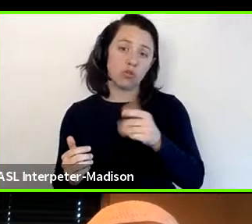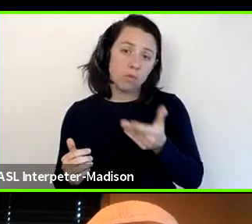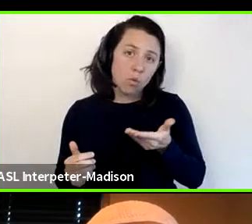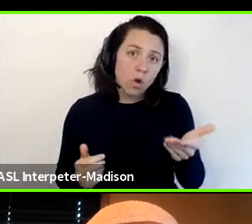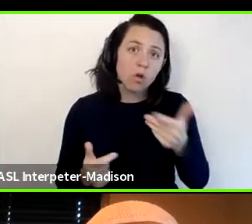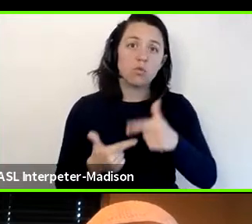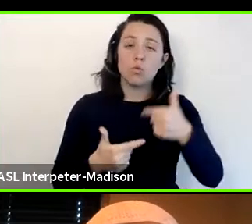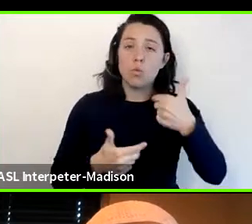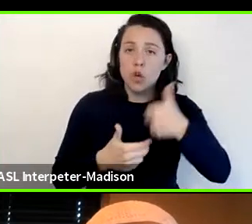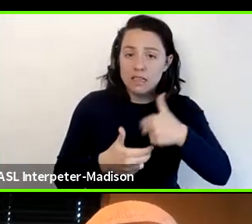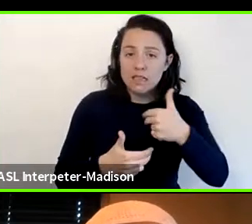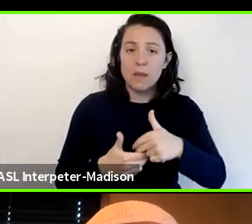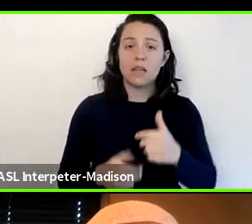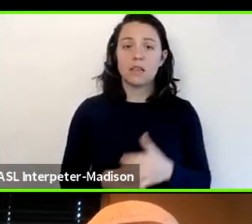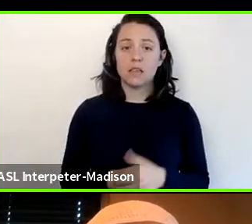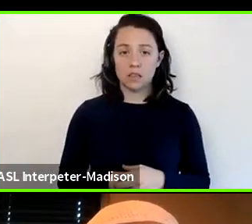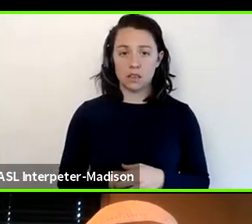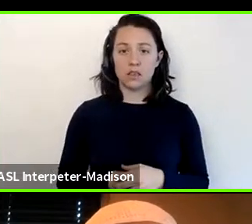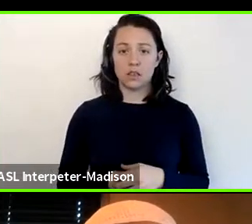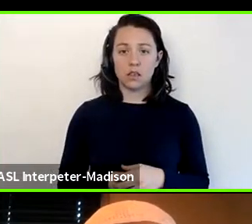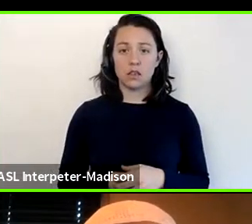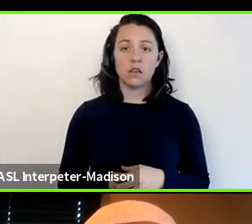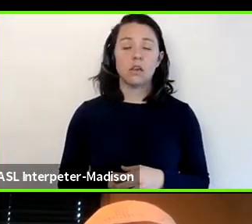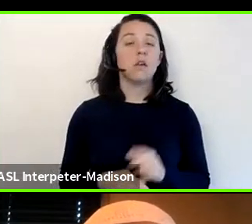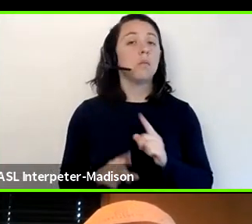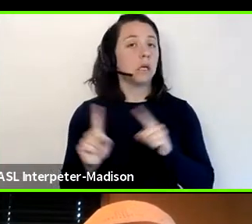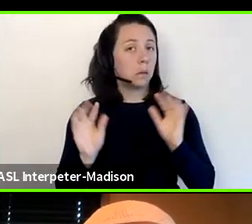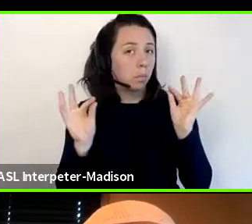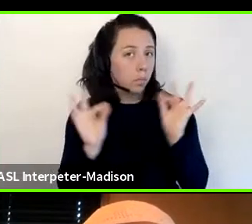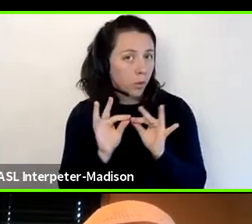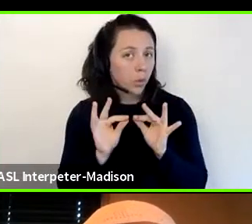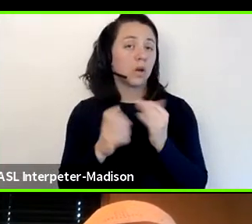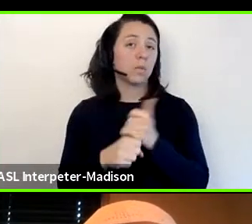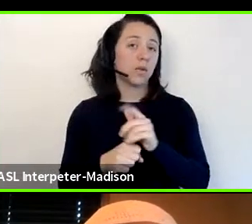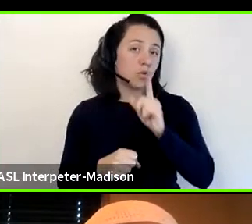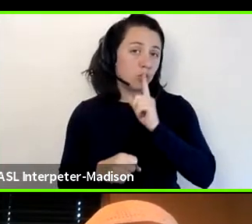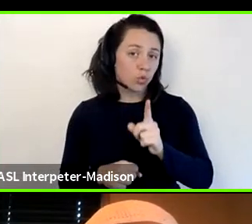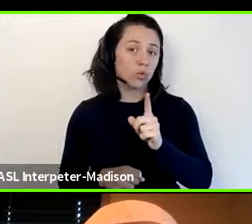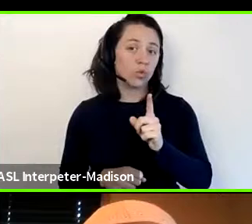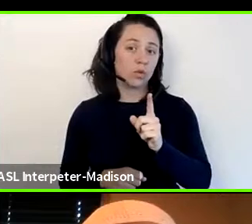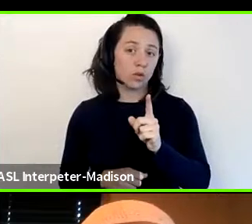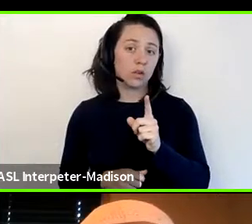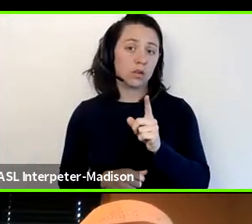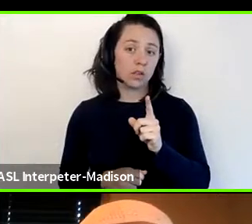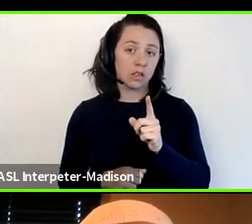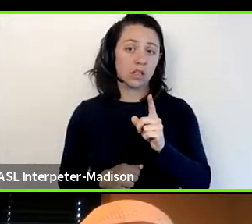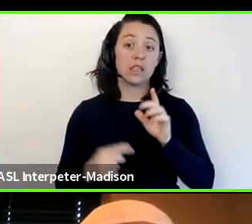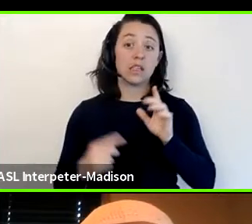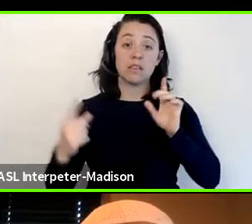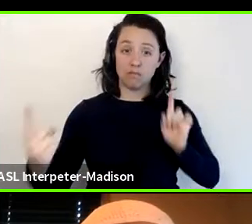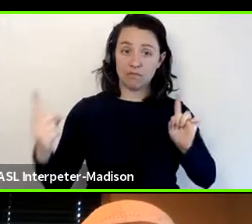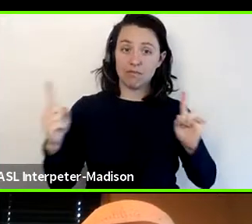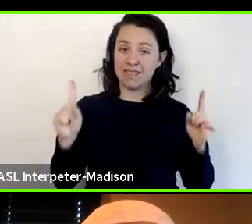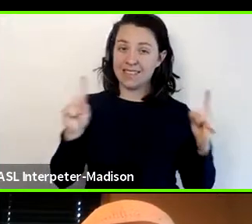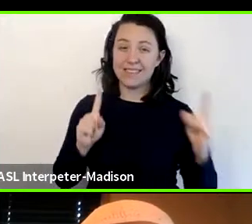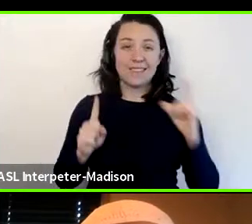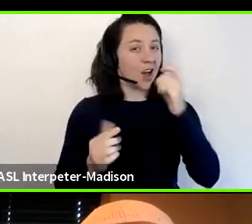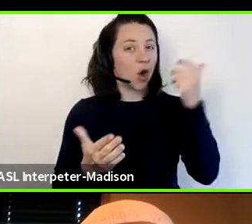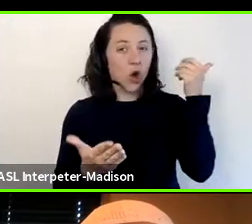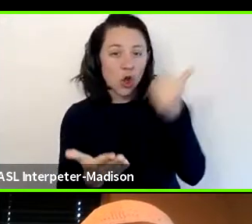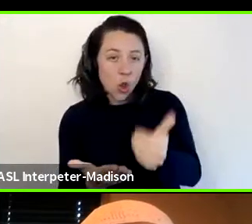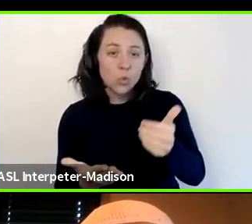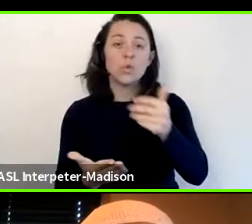these services, as long as you ensure that there's physical distancing and you stay within